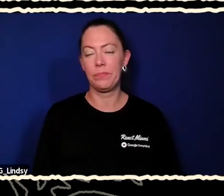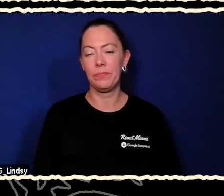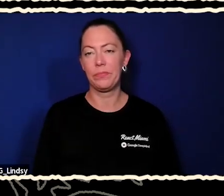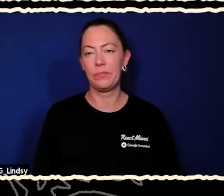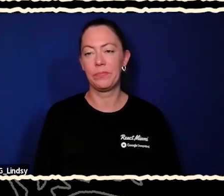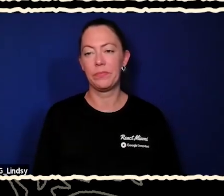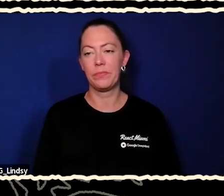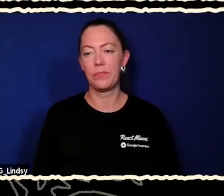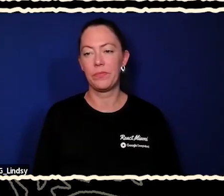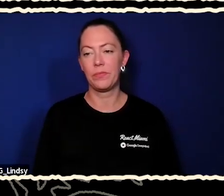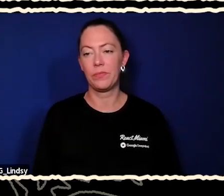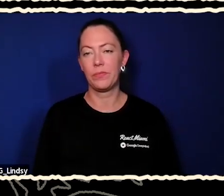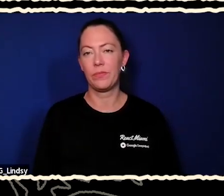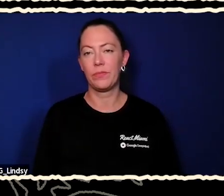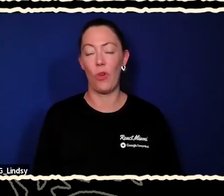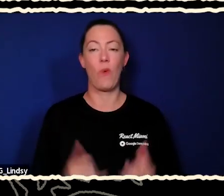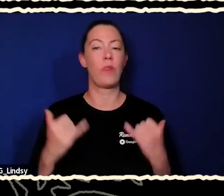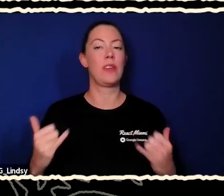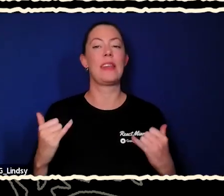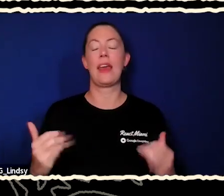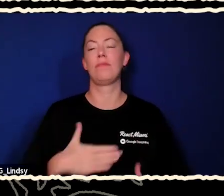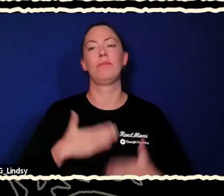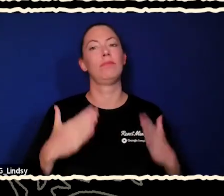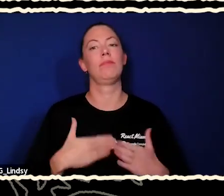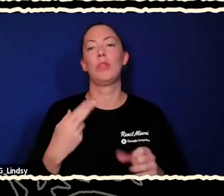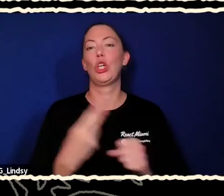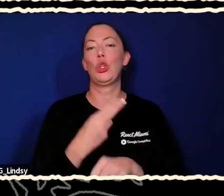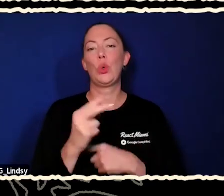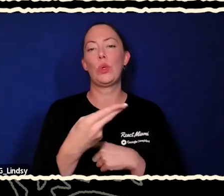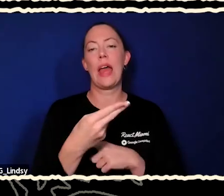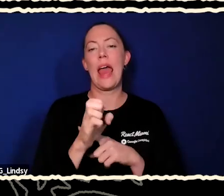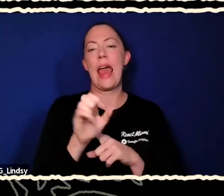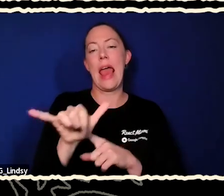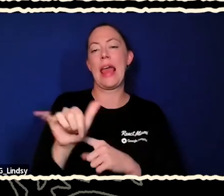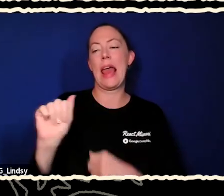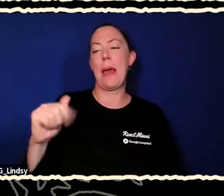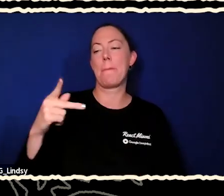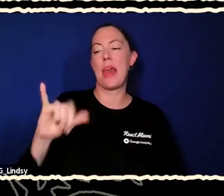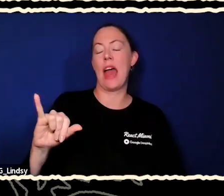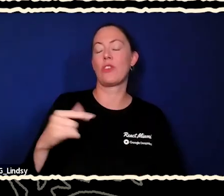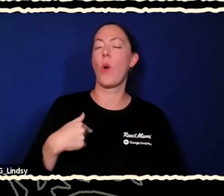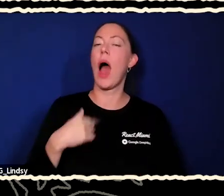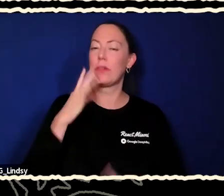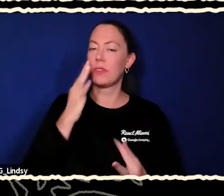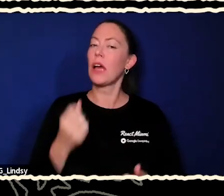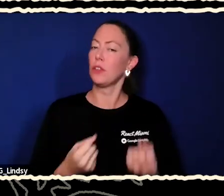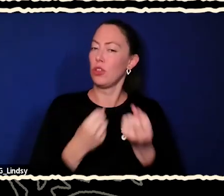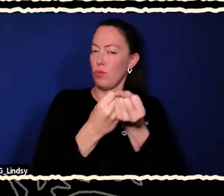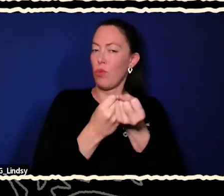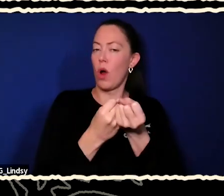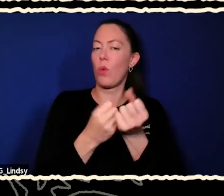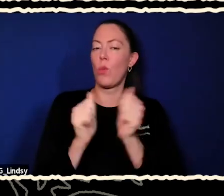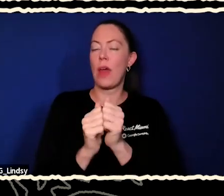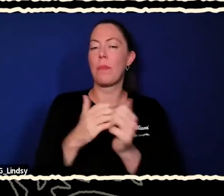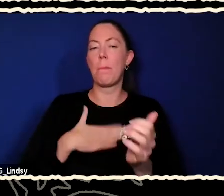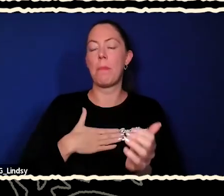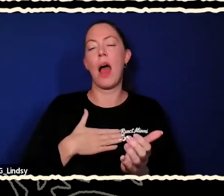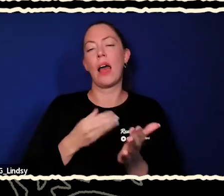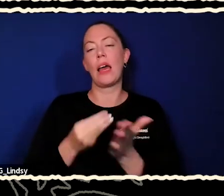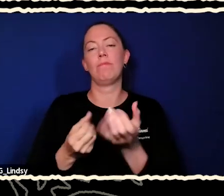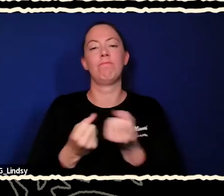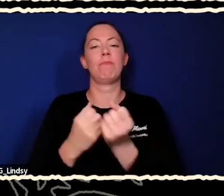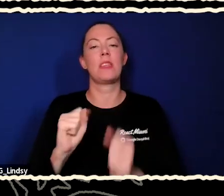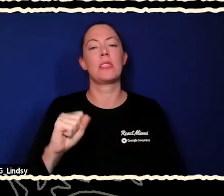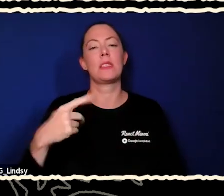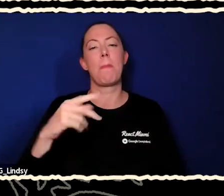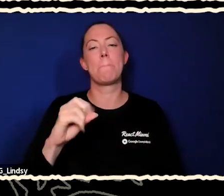So I'm so happy using HeyAPI that I decided to support it by sponsoring it, and will continue to use it in all my future